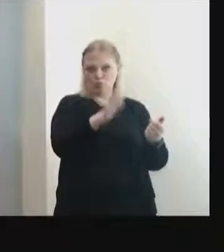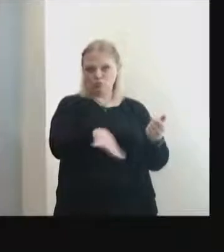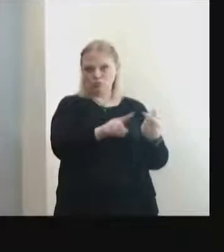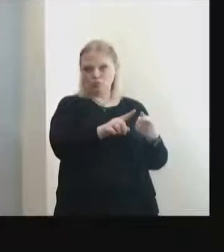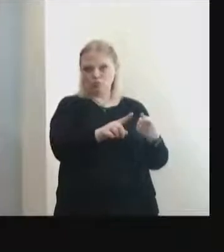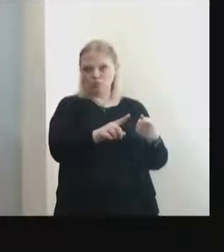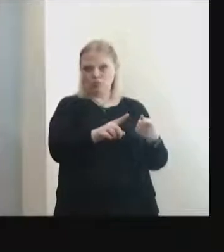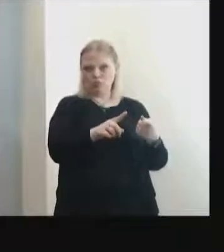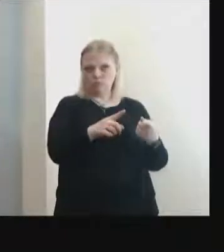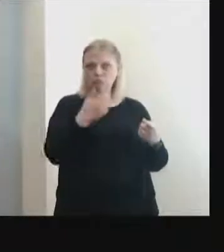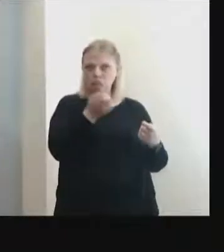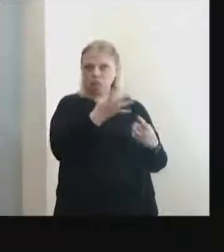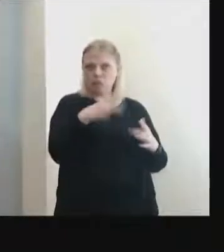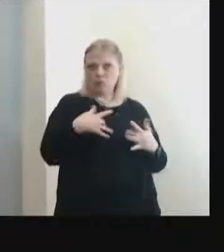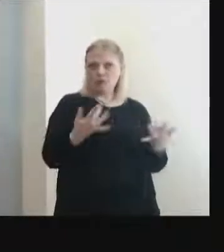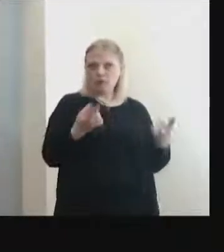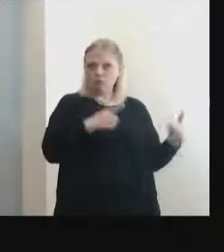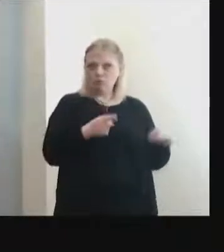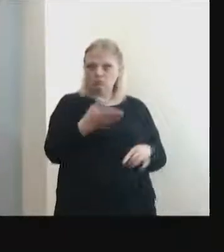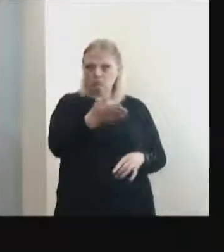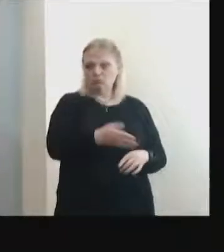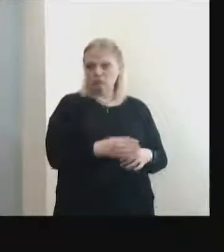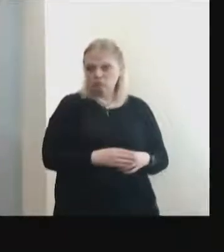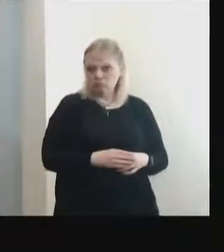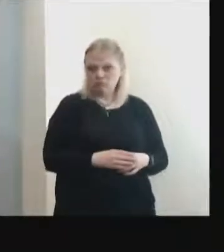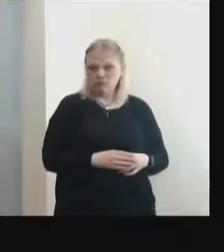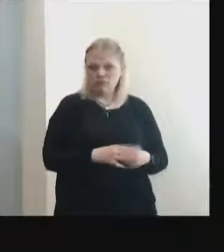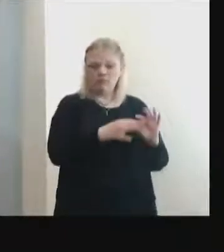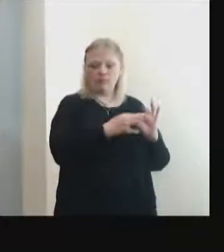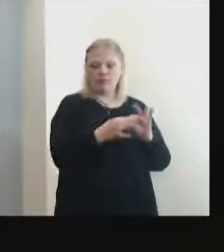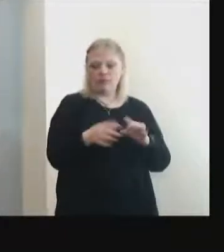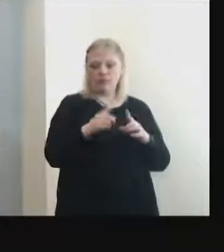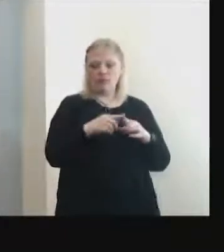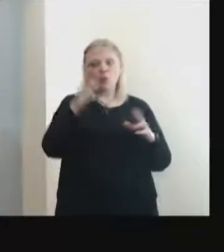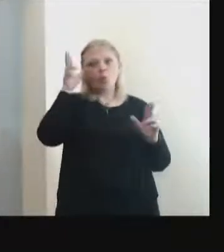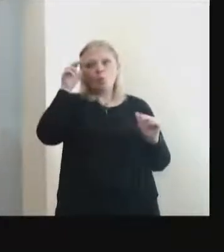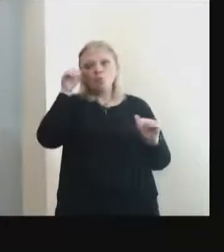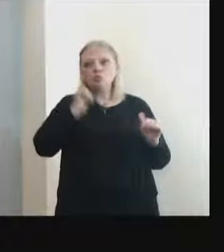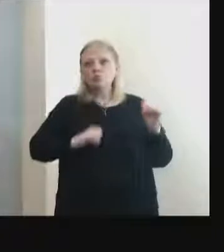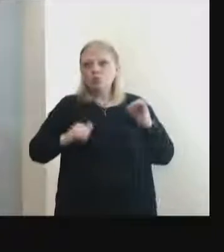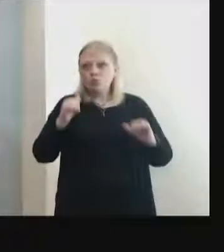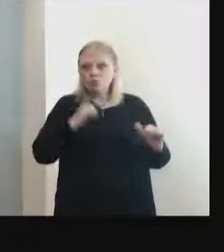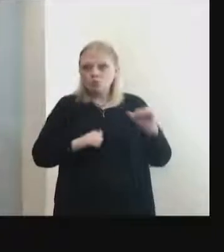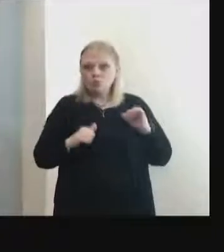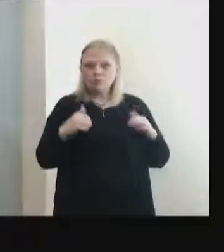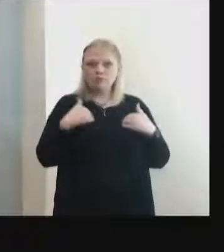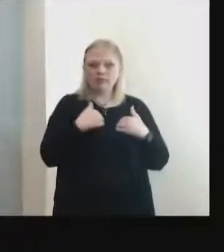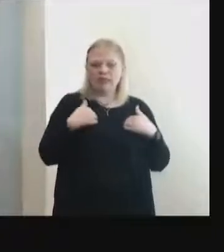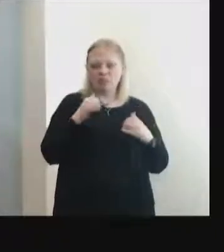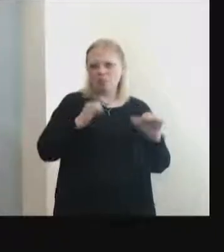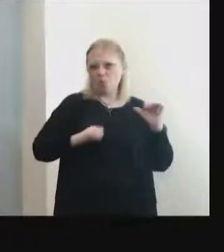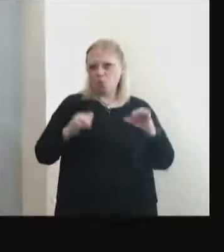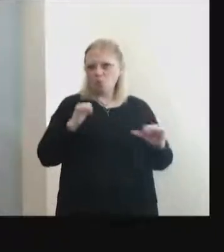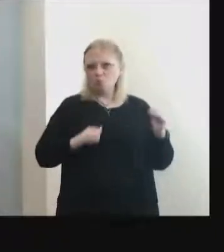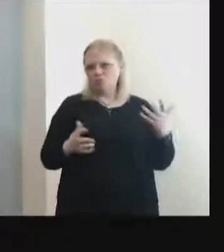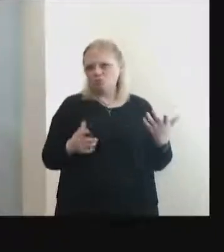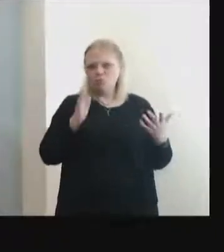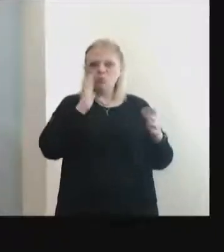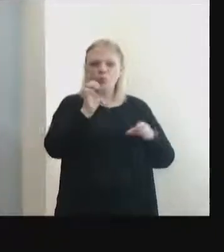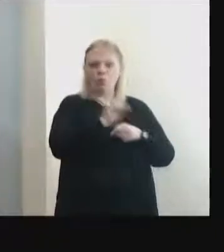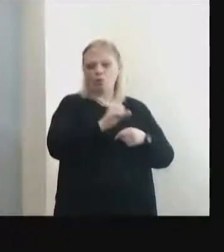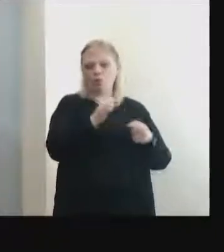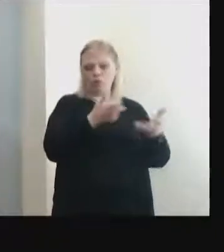have been a number of events that have gone on there, especially with regards to horse shows and animal shows. So we'll be working